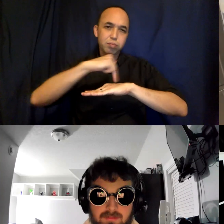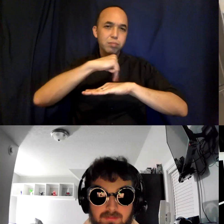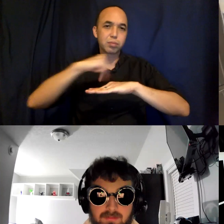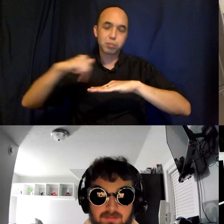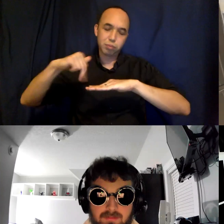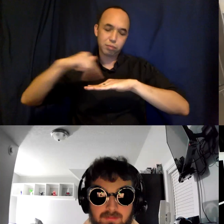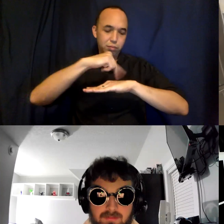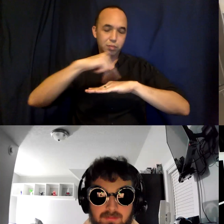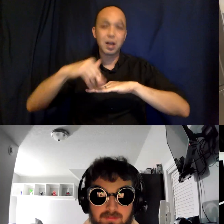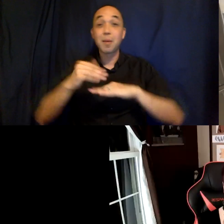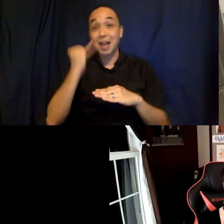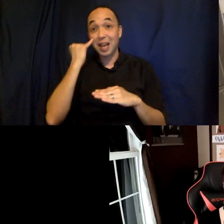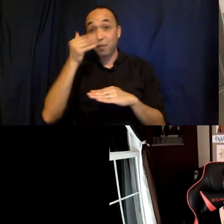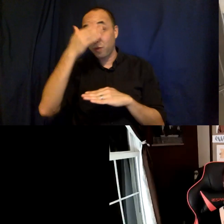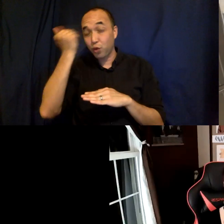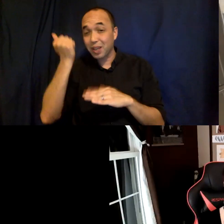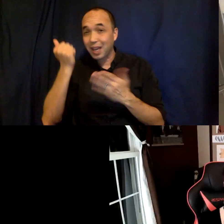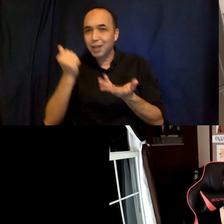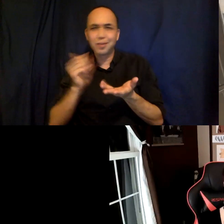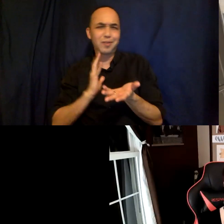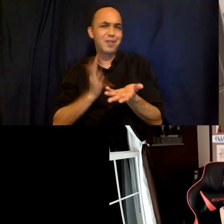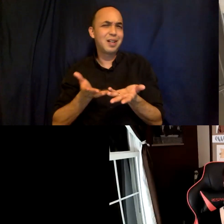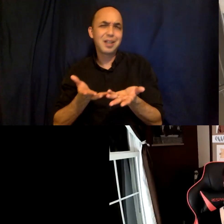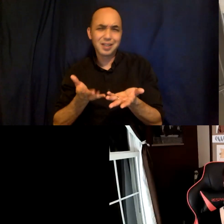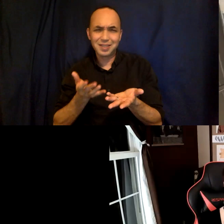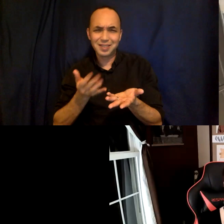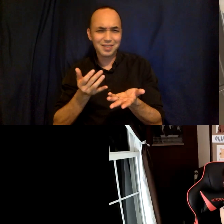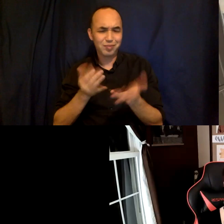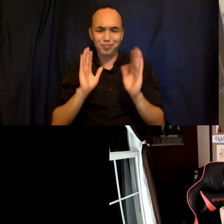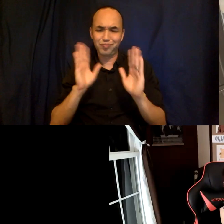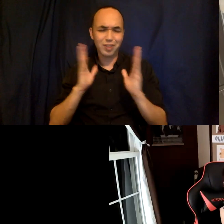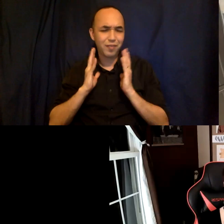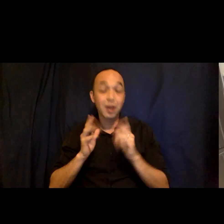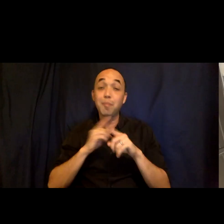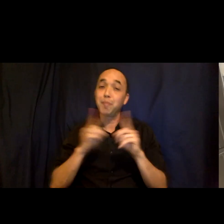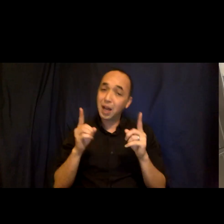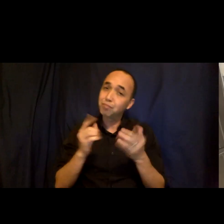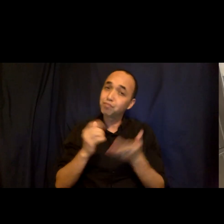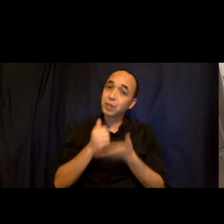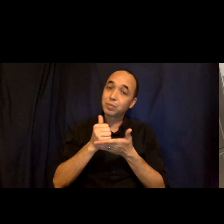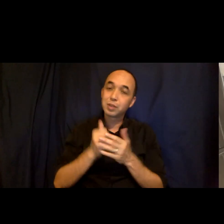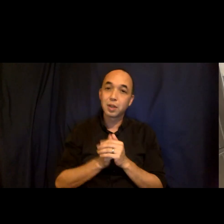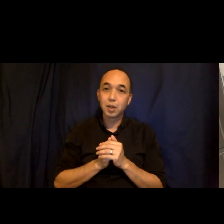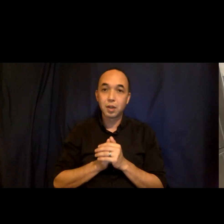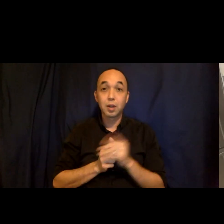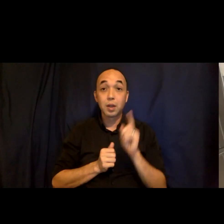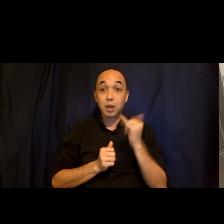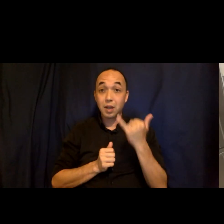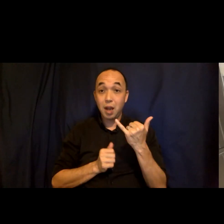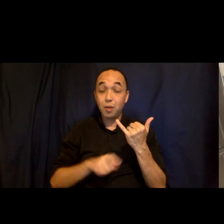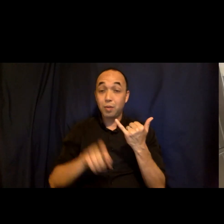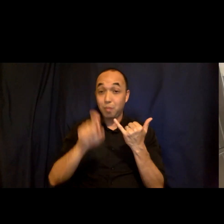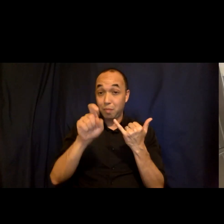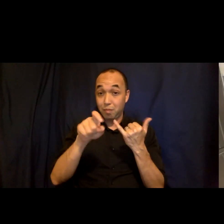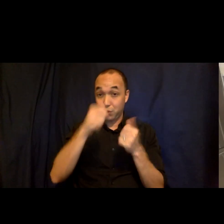if you forget, like I forgot earlier, it's still fine. But this is the step you don't want to forget. You want to get a toothpick